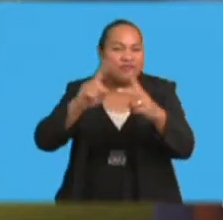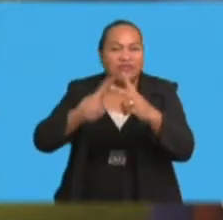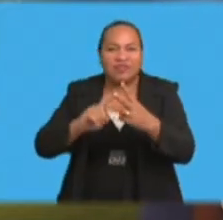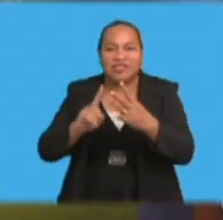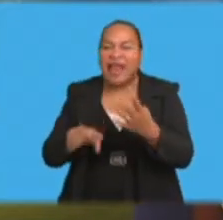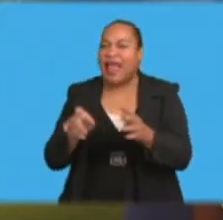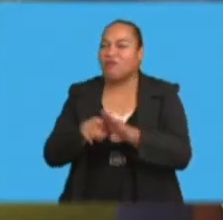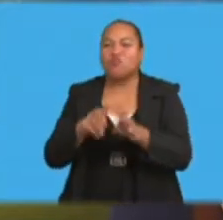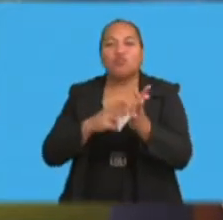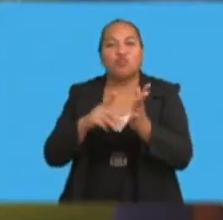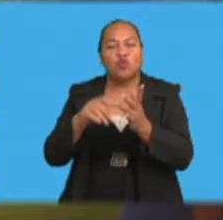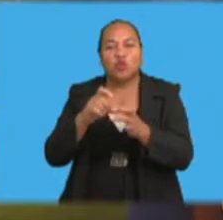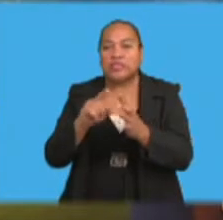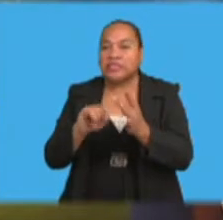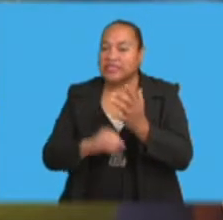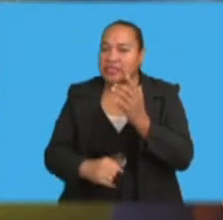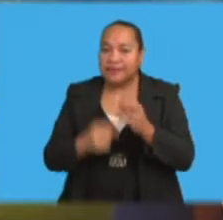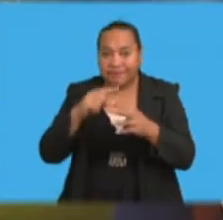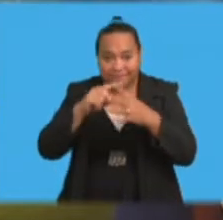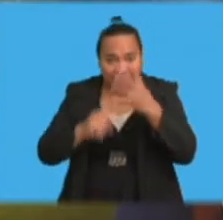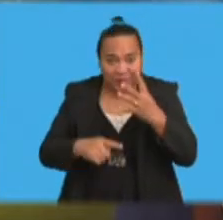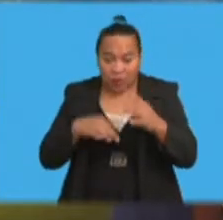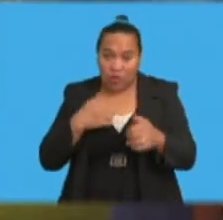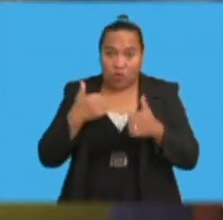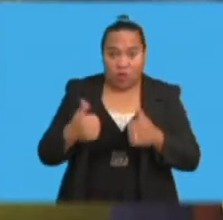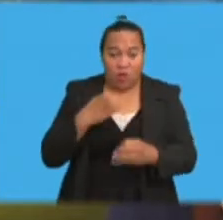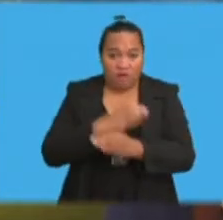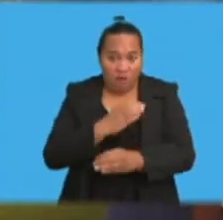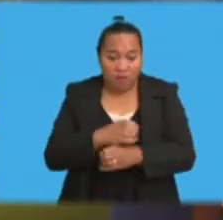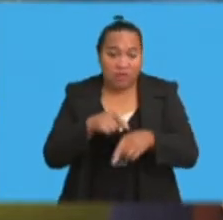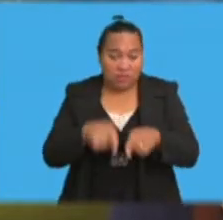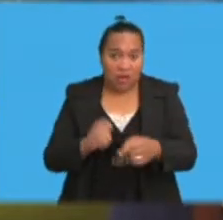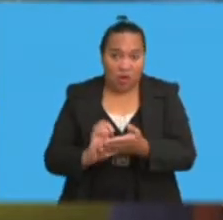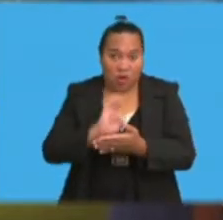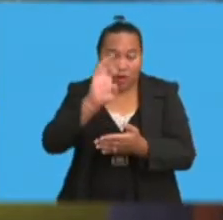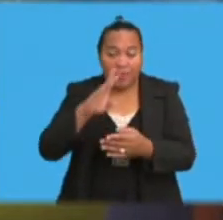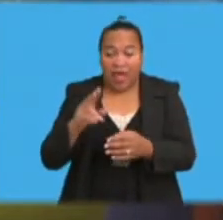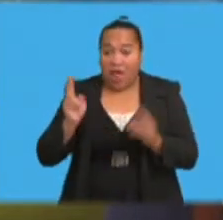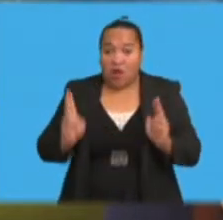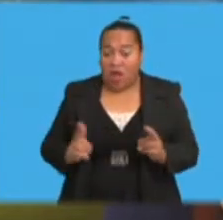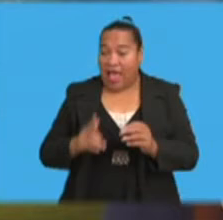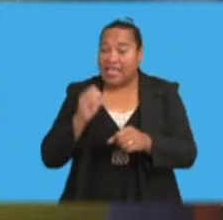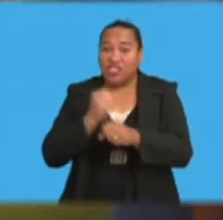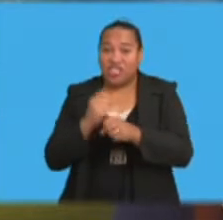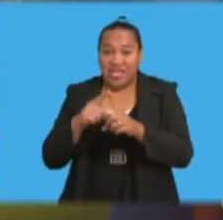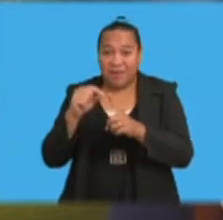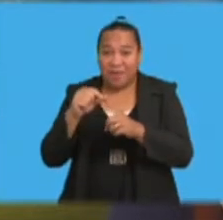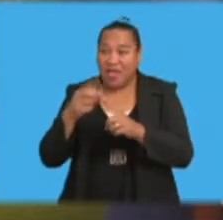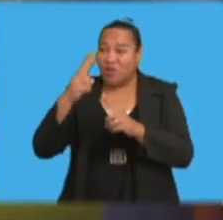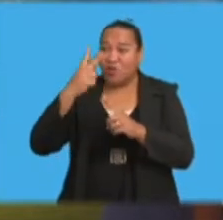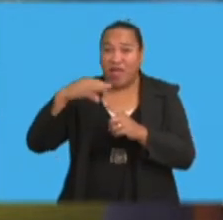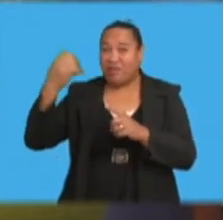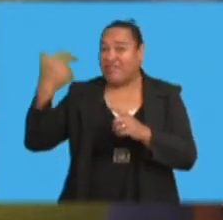like Moody's. With this buoyant performance in our economy, Madam Speaker, nominal GDP per person in 2017